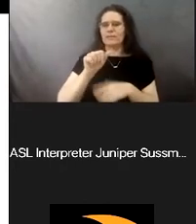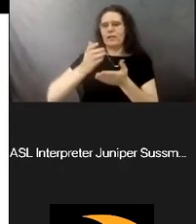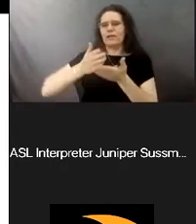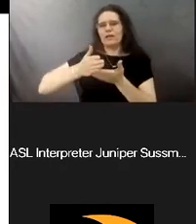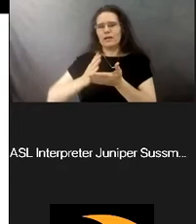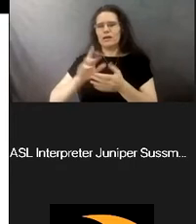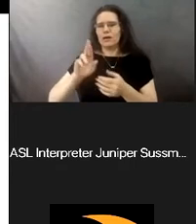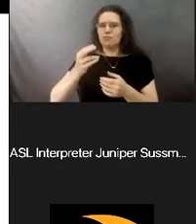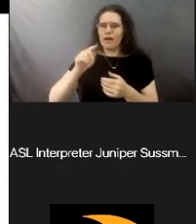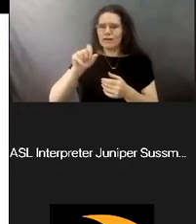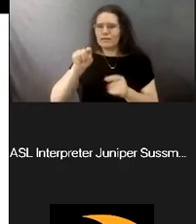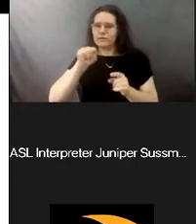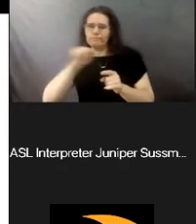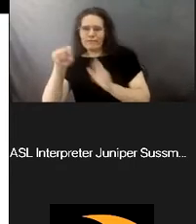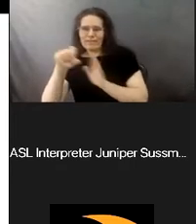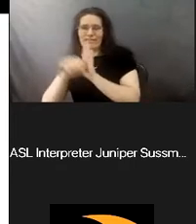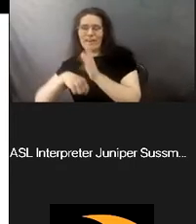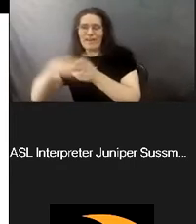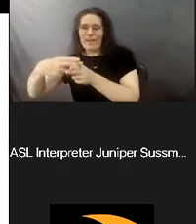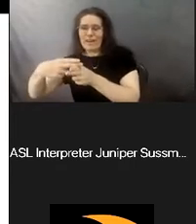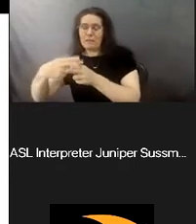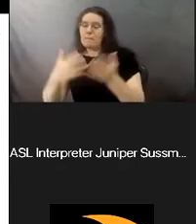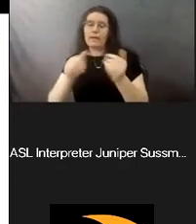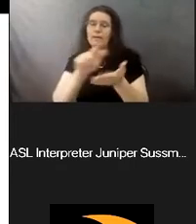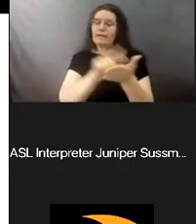aid might not do that, but the disability rights organizations will.